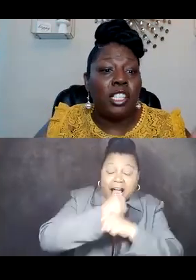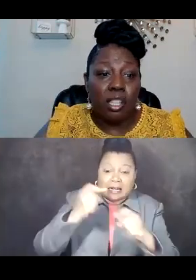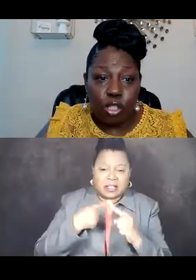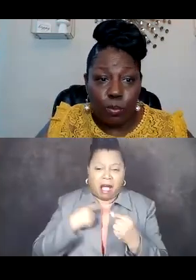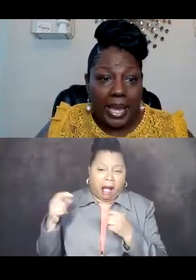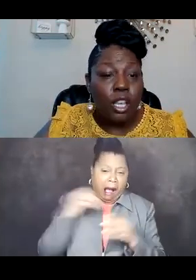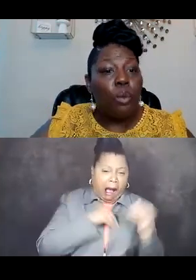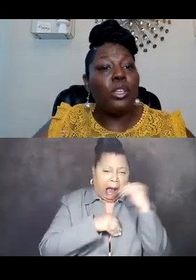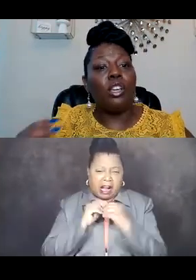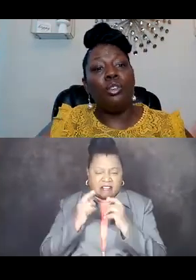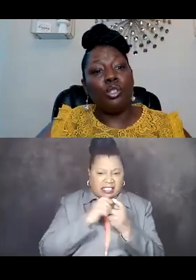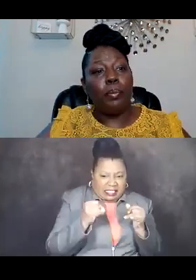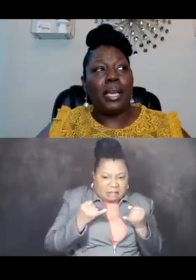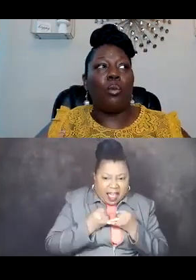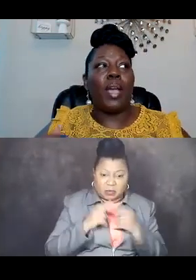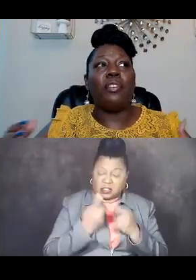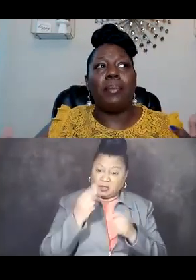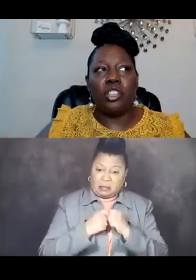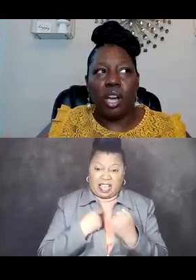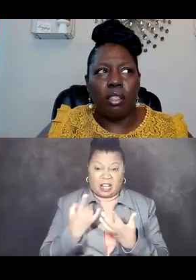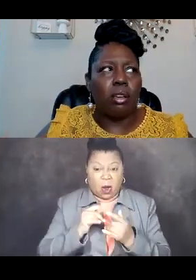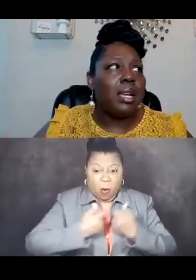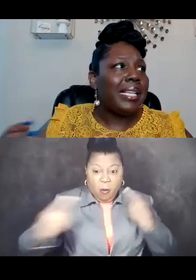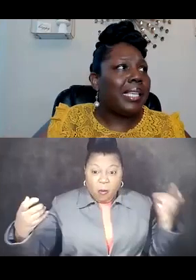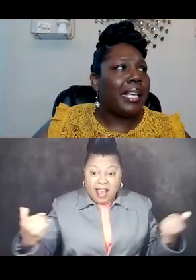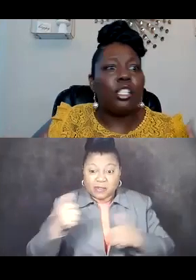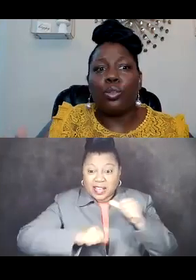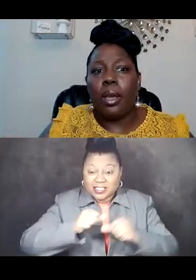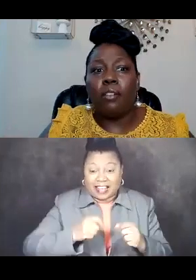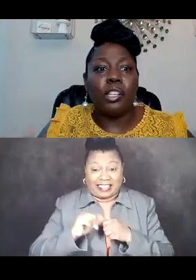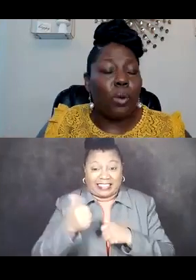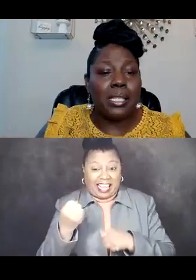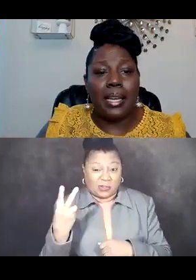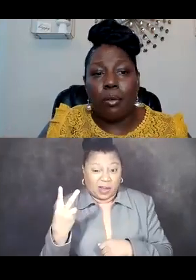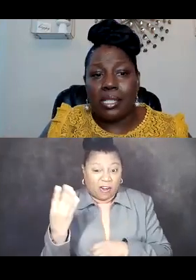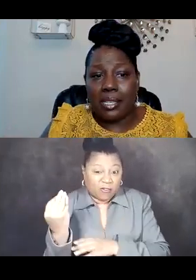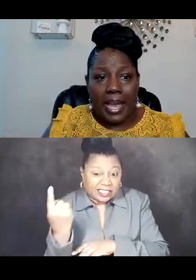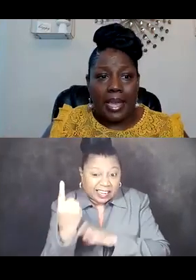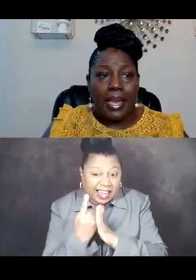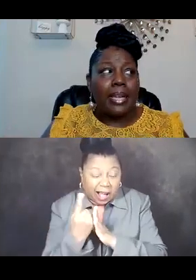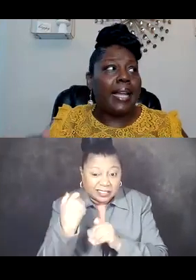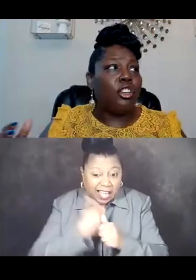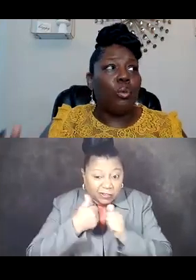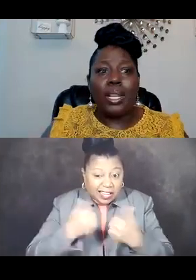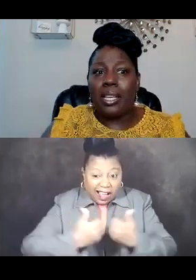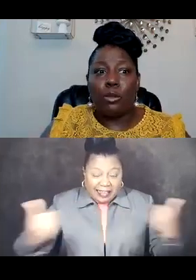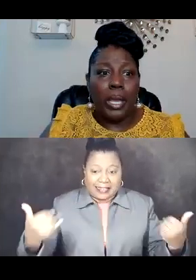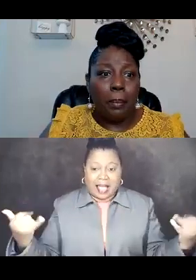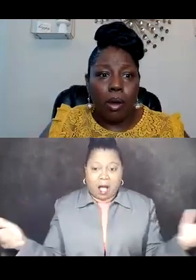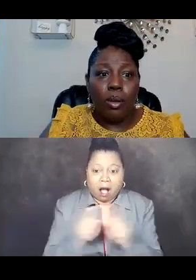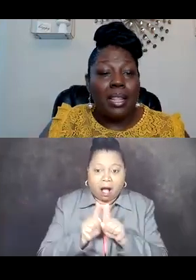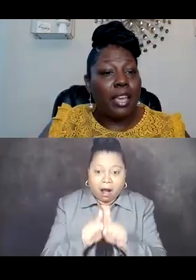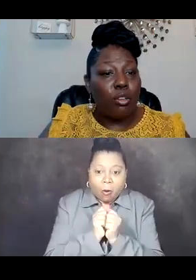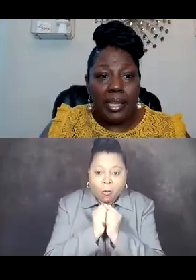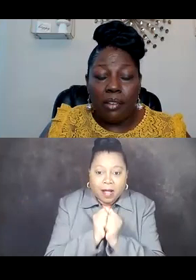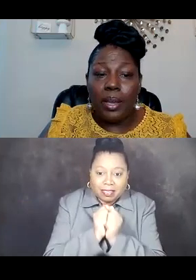crowding each other's space when you're used to being away from each other 10 to 12 to 14 hours a day. Now you're with these